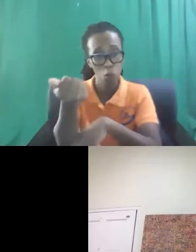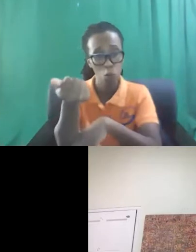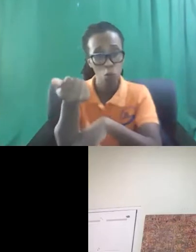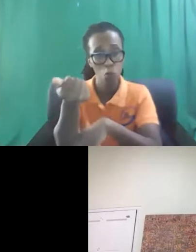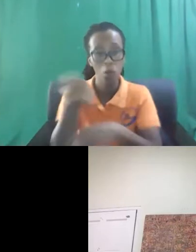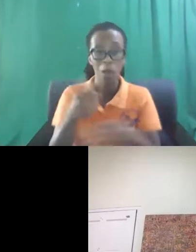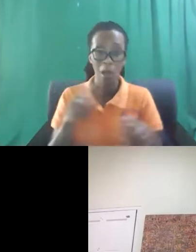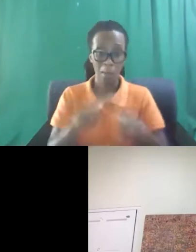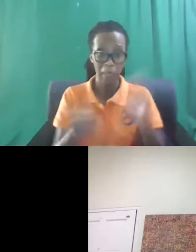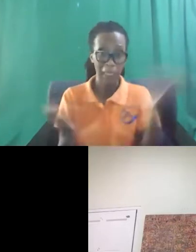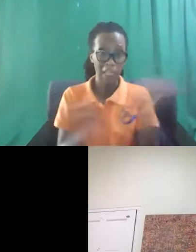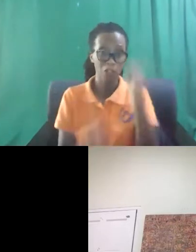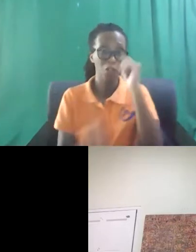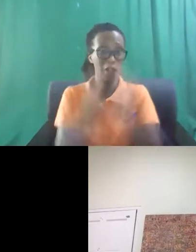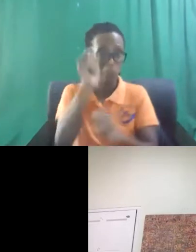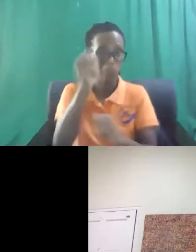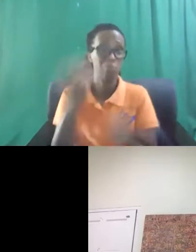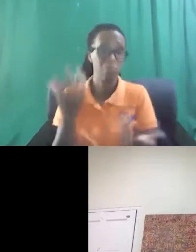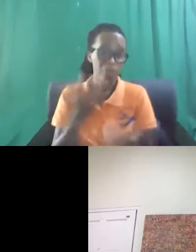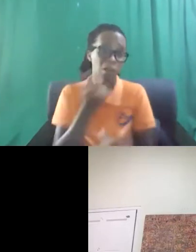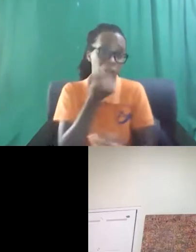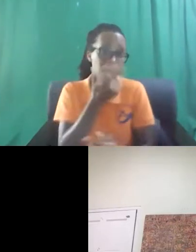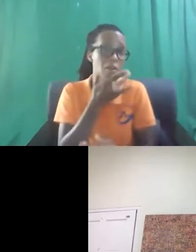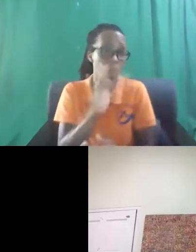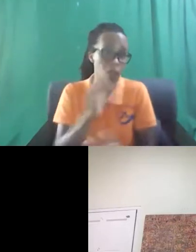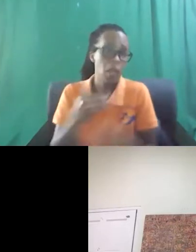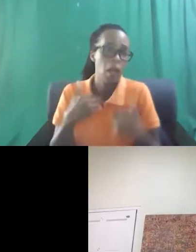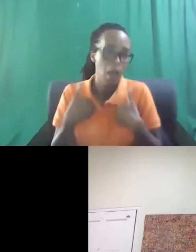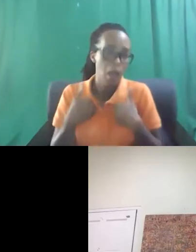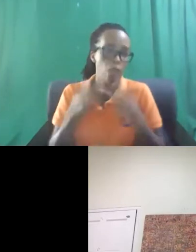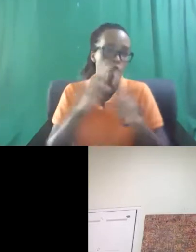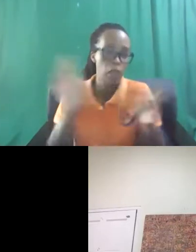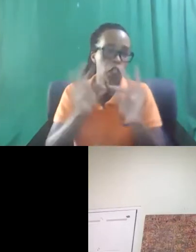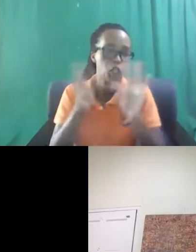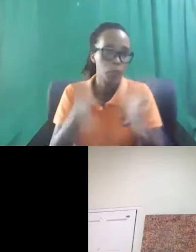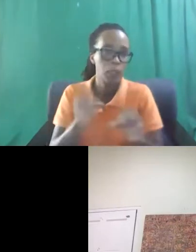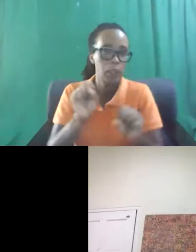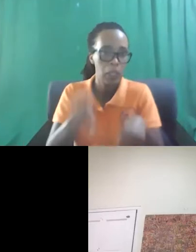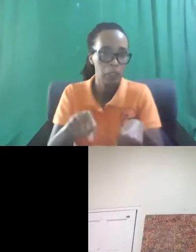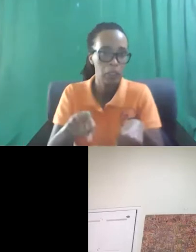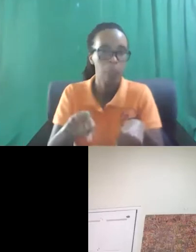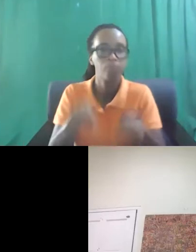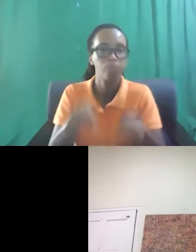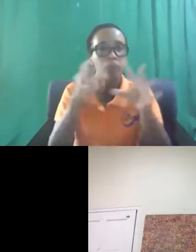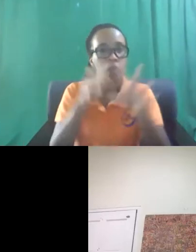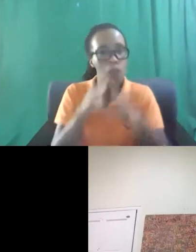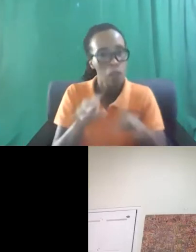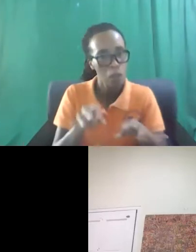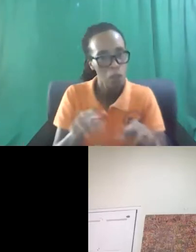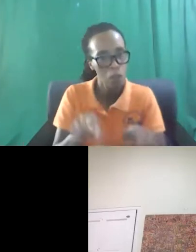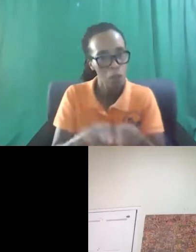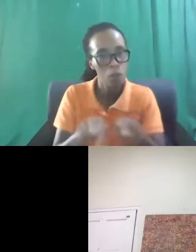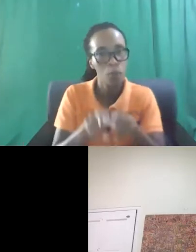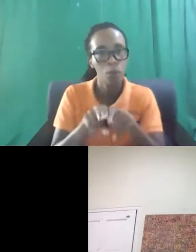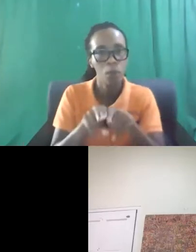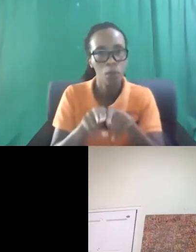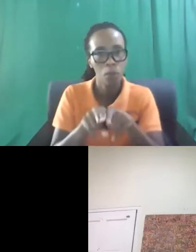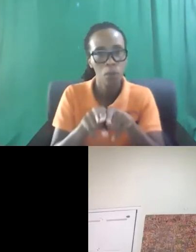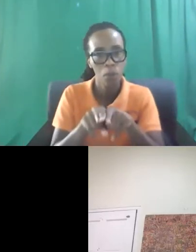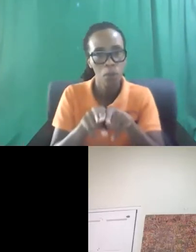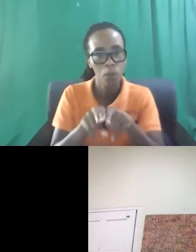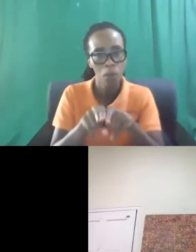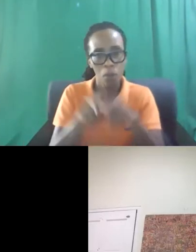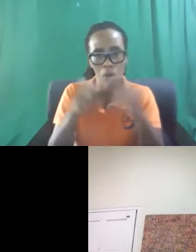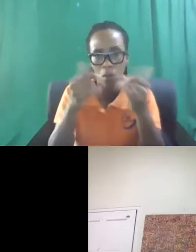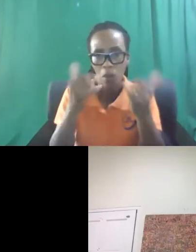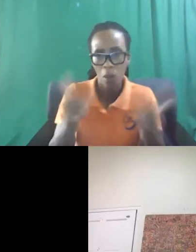here than some other parts of the region. Yeah. So that's one thing. I guess doing this now on Zoom,